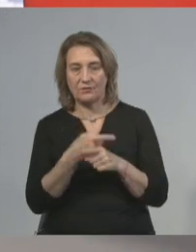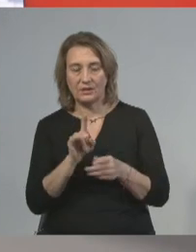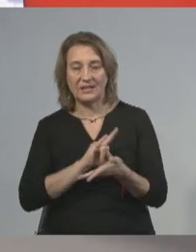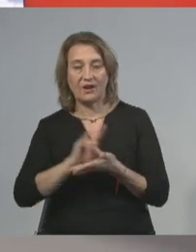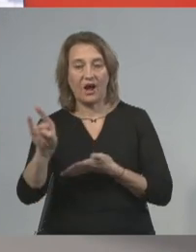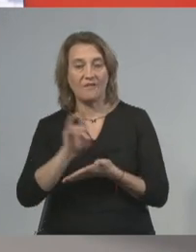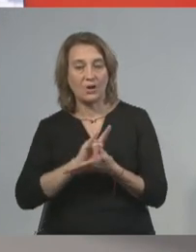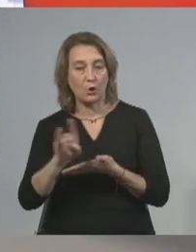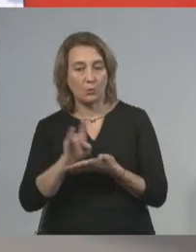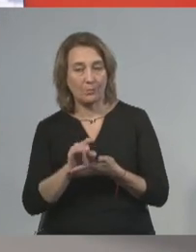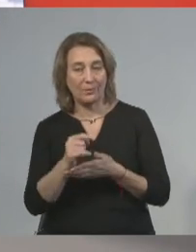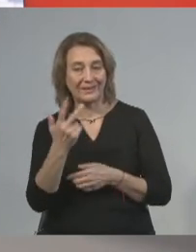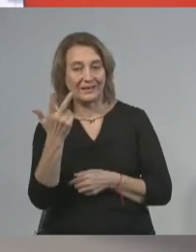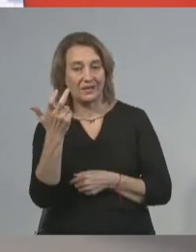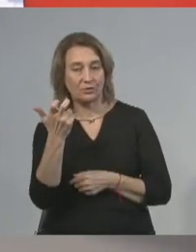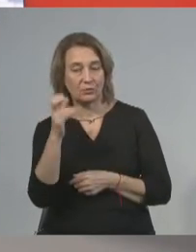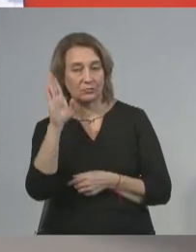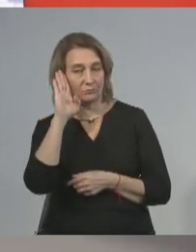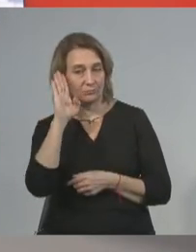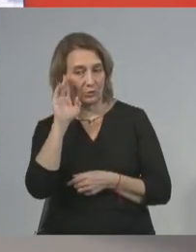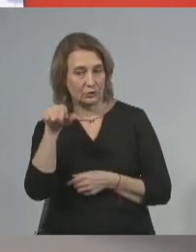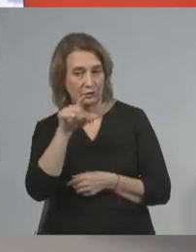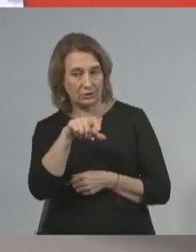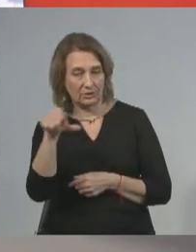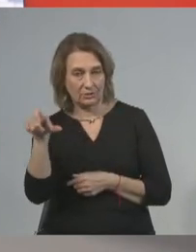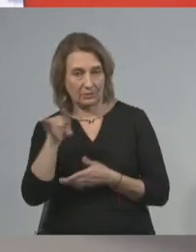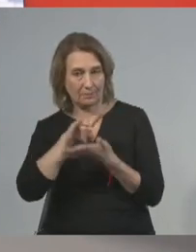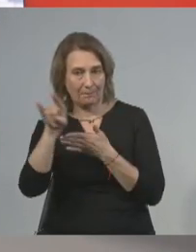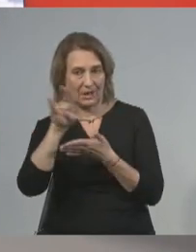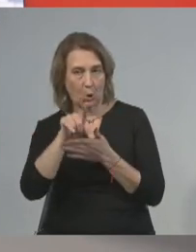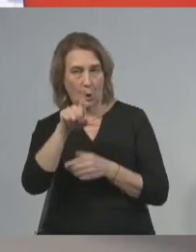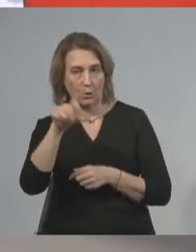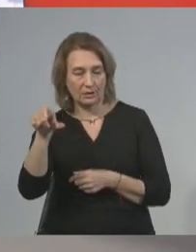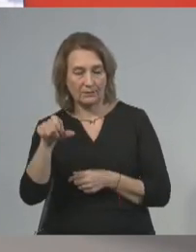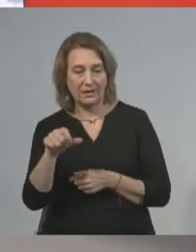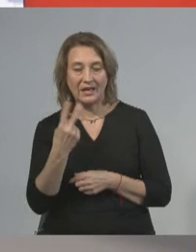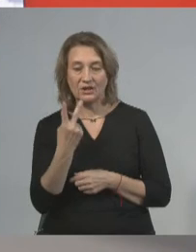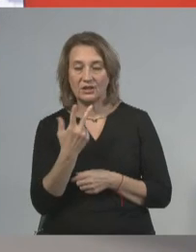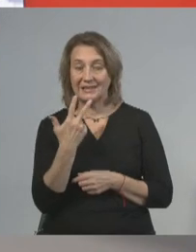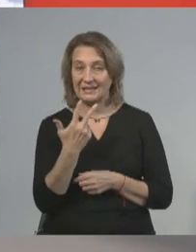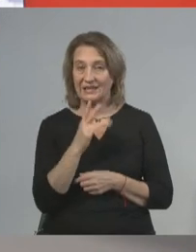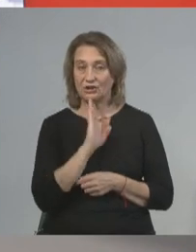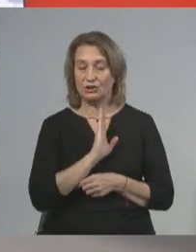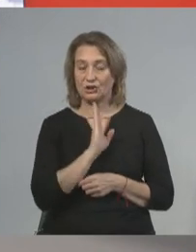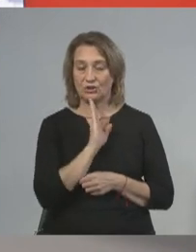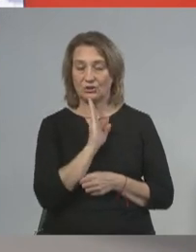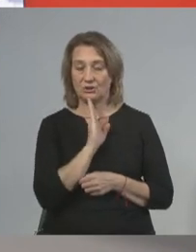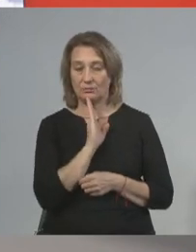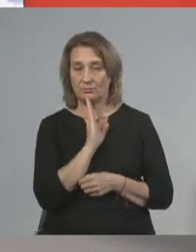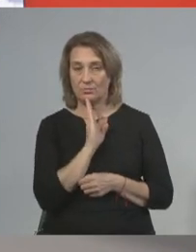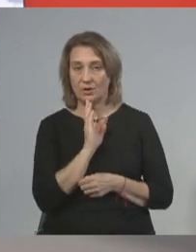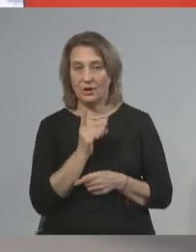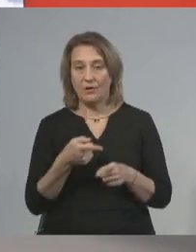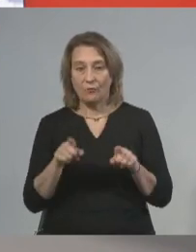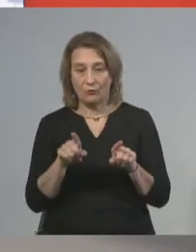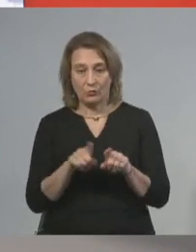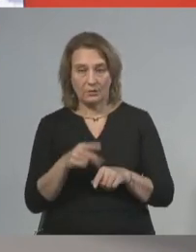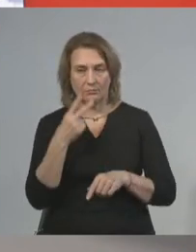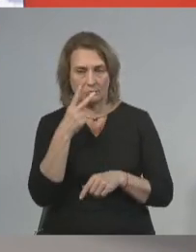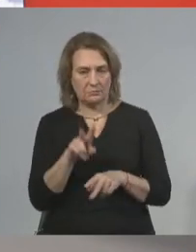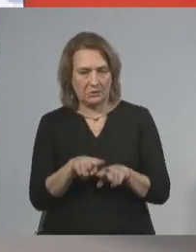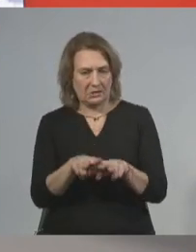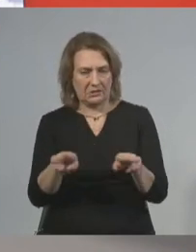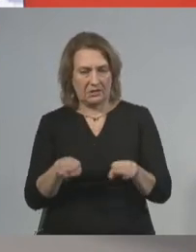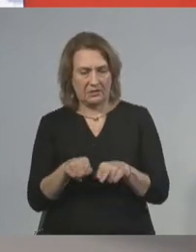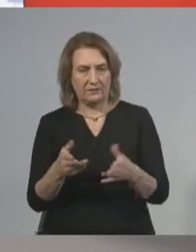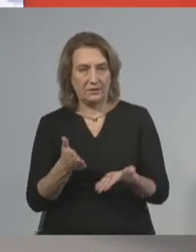statistics in this company among 300 pilots so there are only three women pilots and two all of